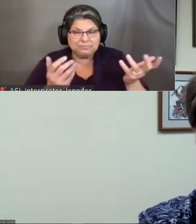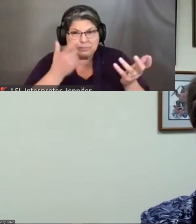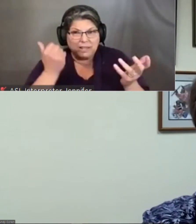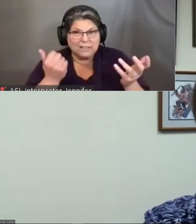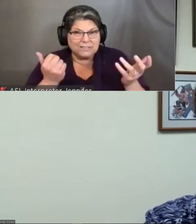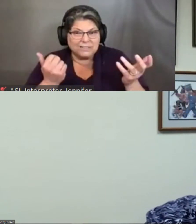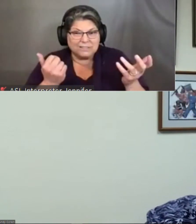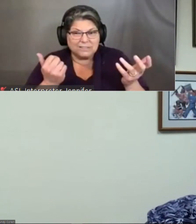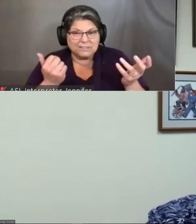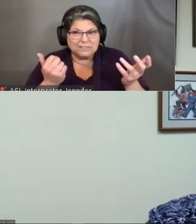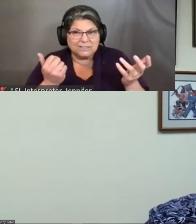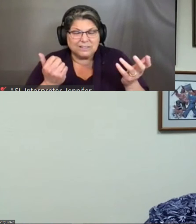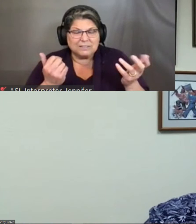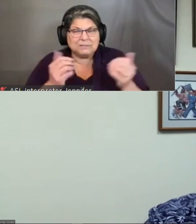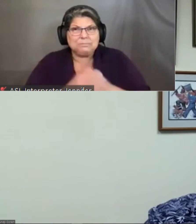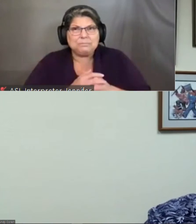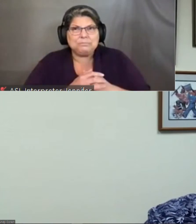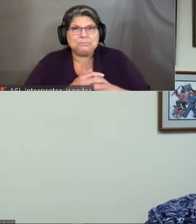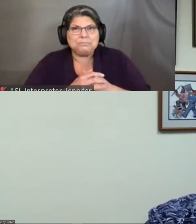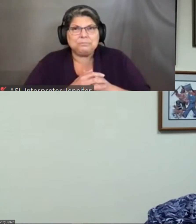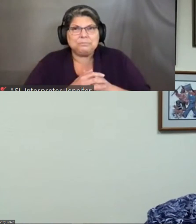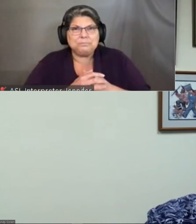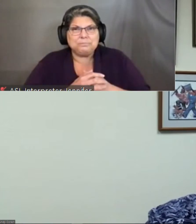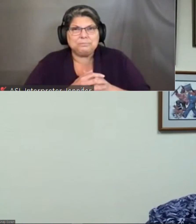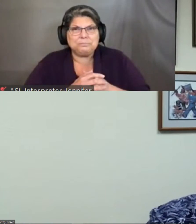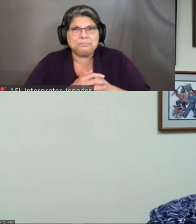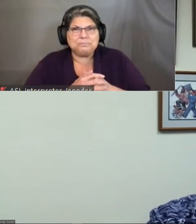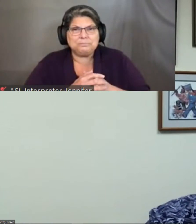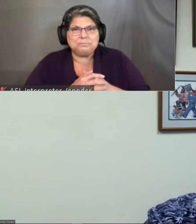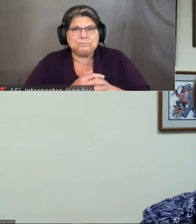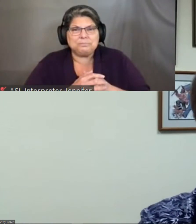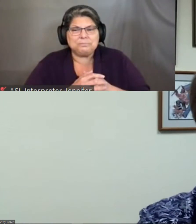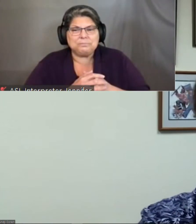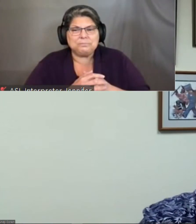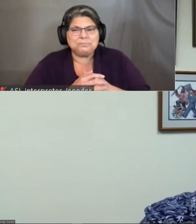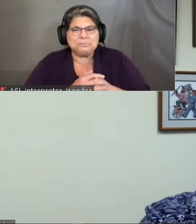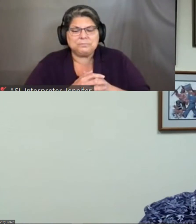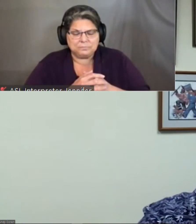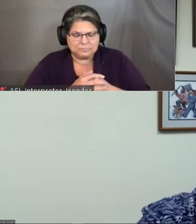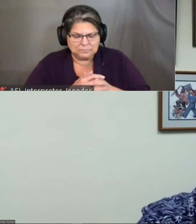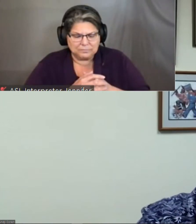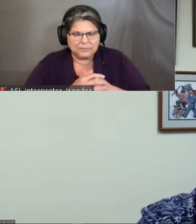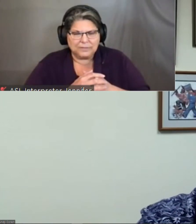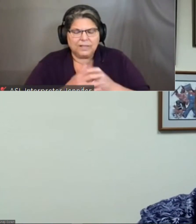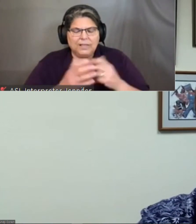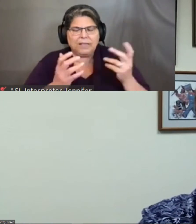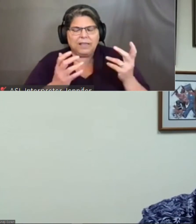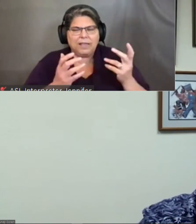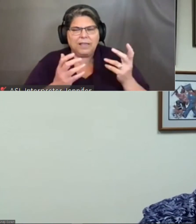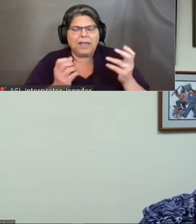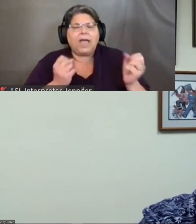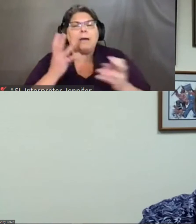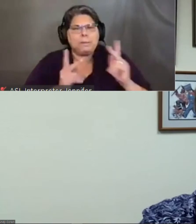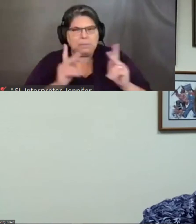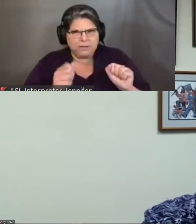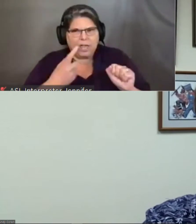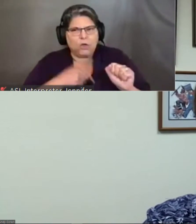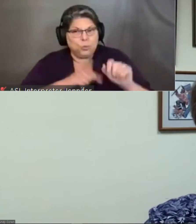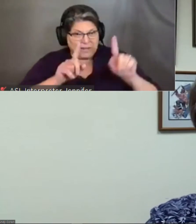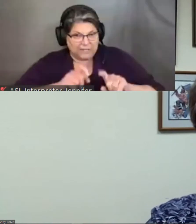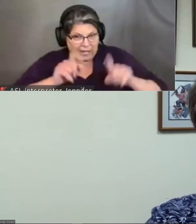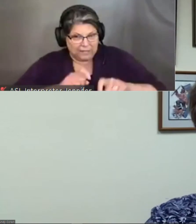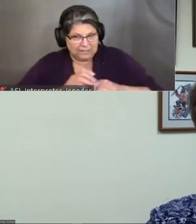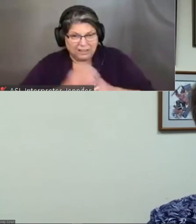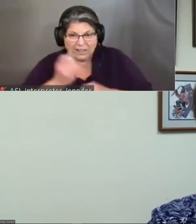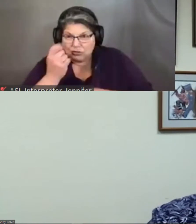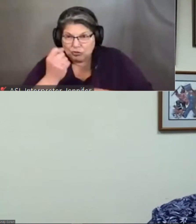how we can how much testing we can get done. Remember, all the tests that we do